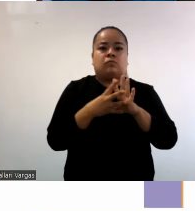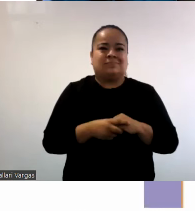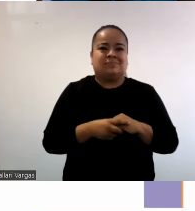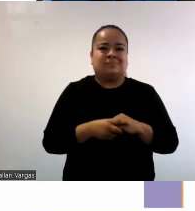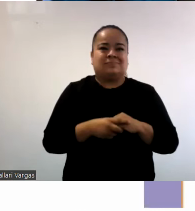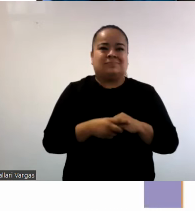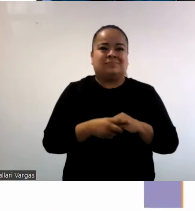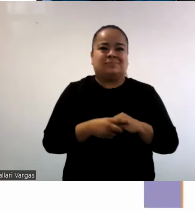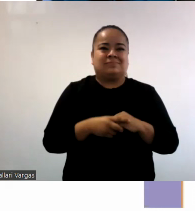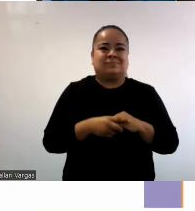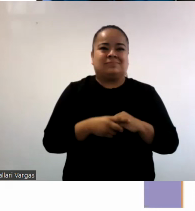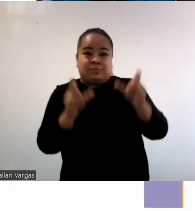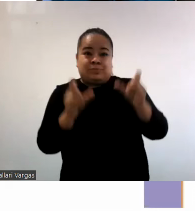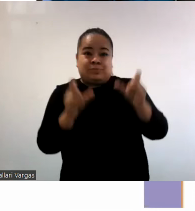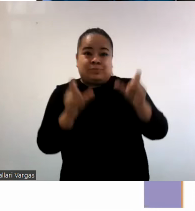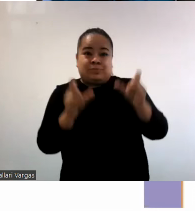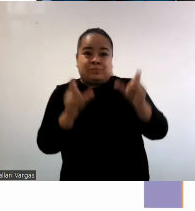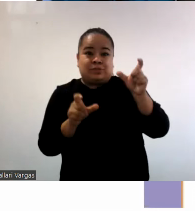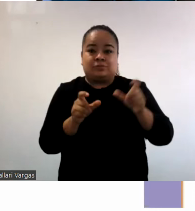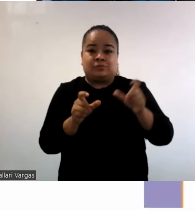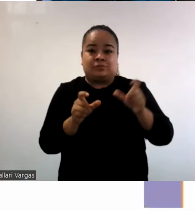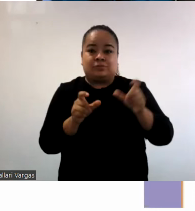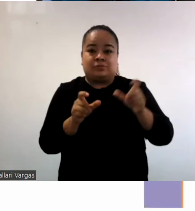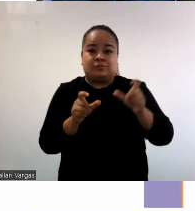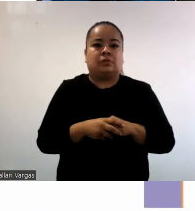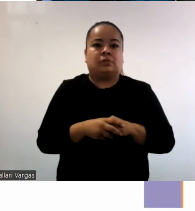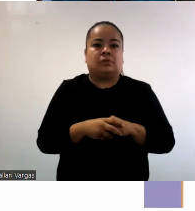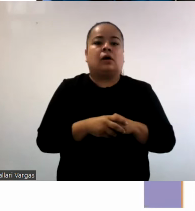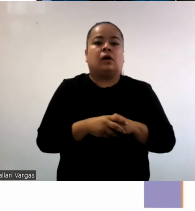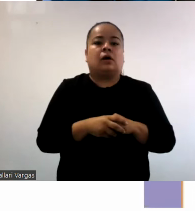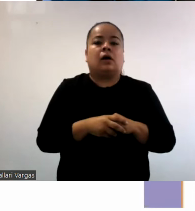of monkeypox, apart from the endemic area,